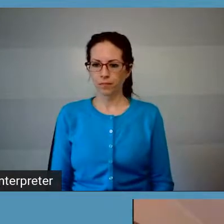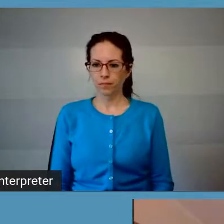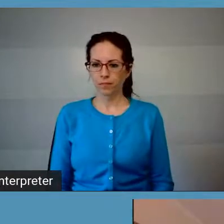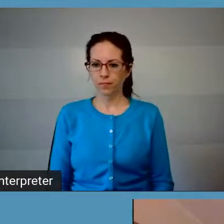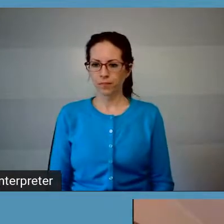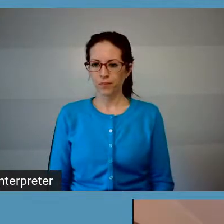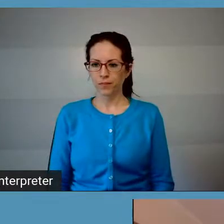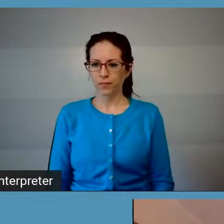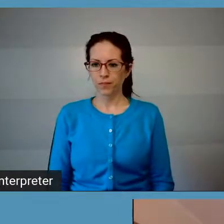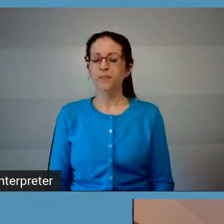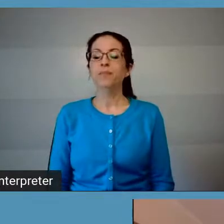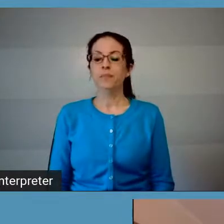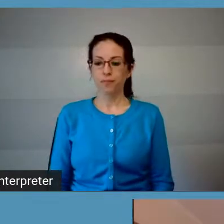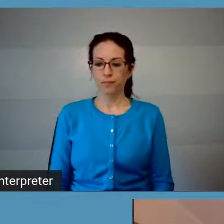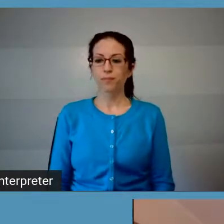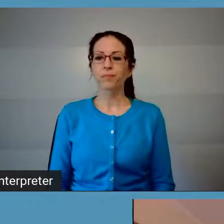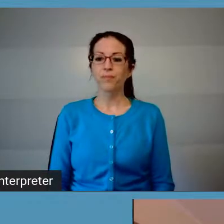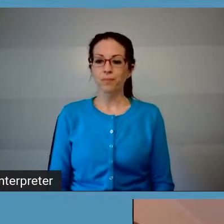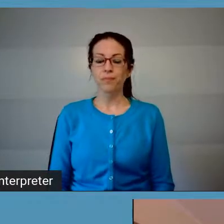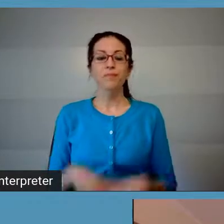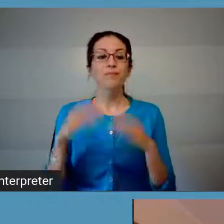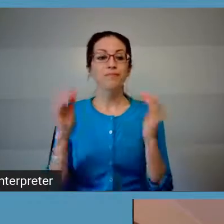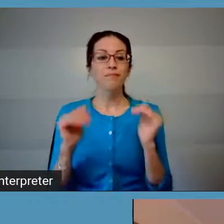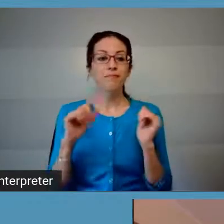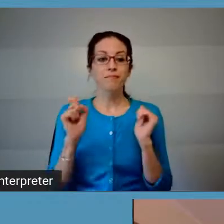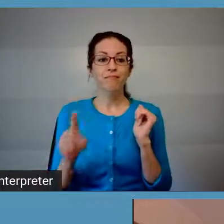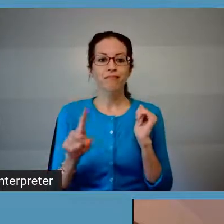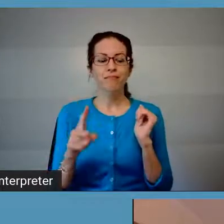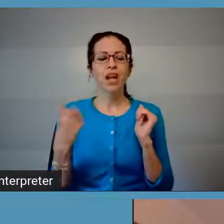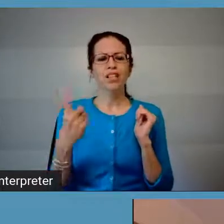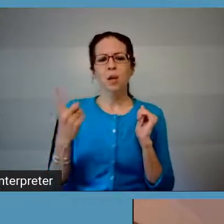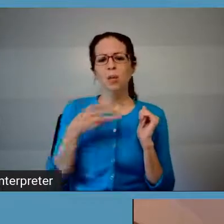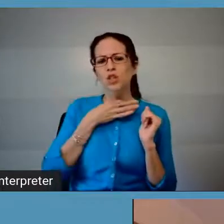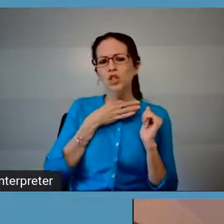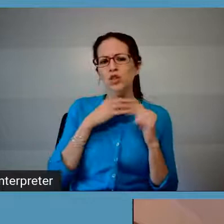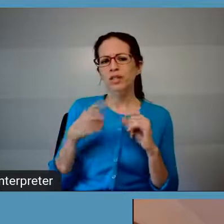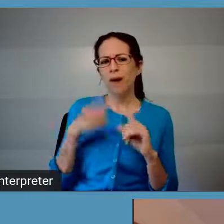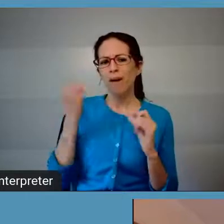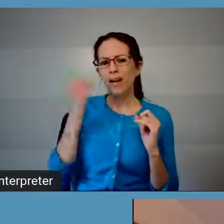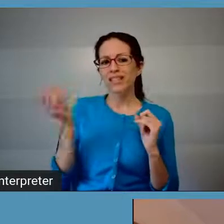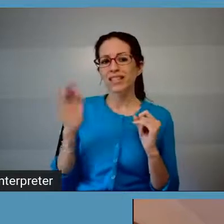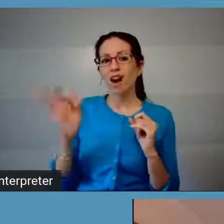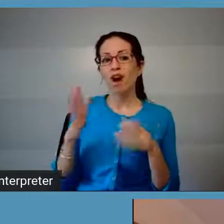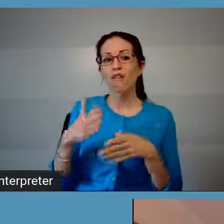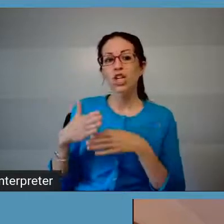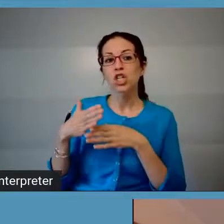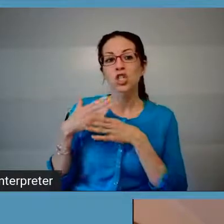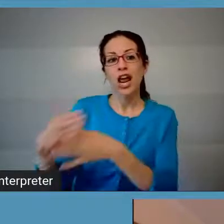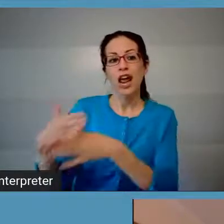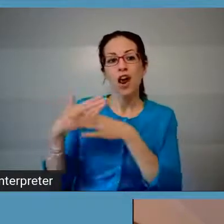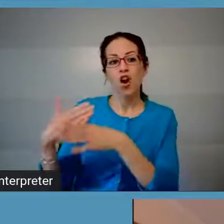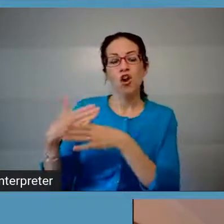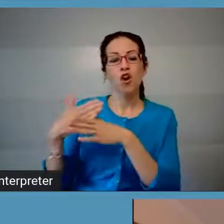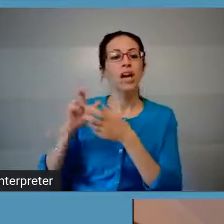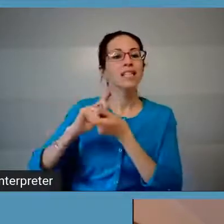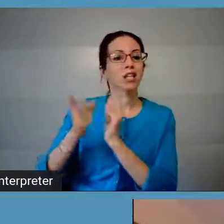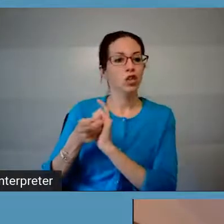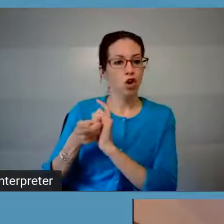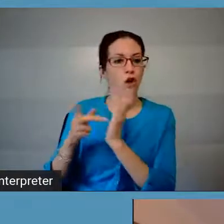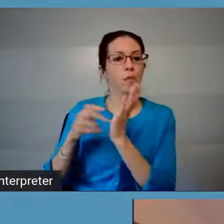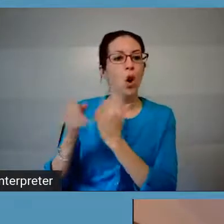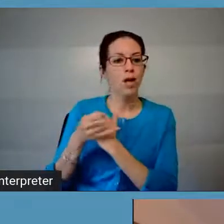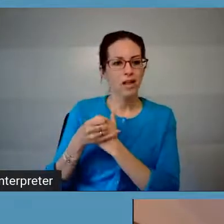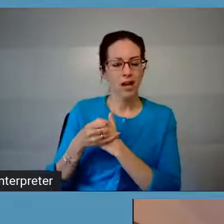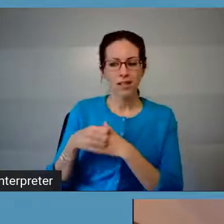Okay, and next question is, somebody is curious about the idea of shared digitization projects. Do the